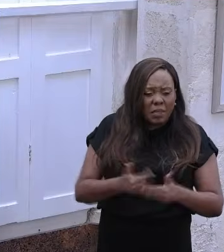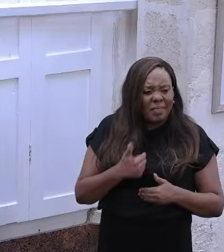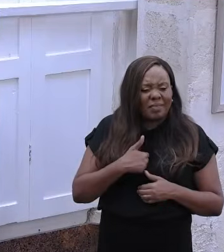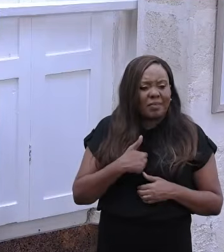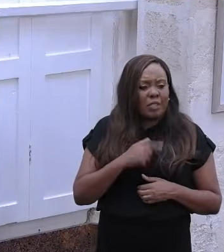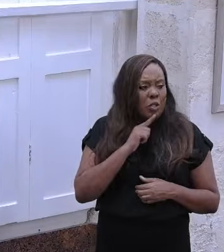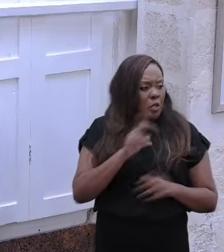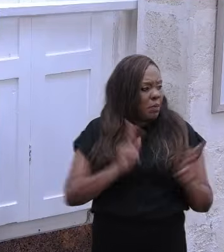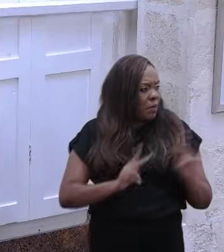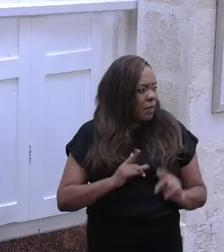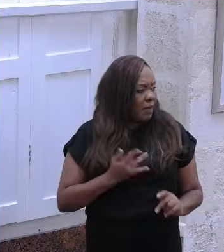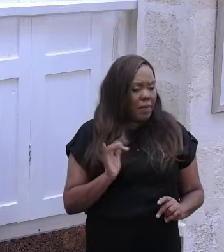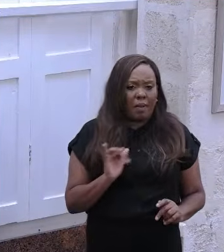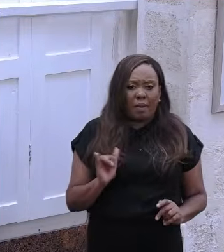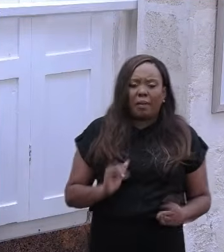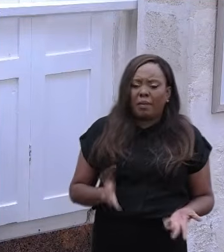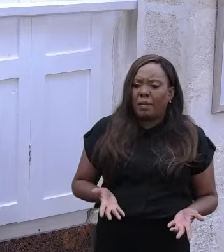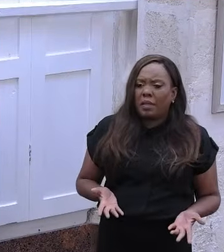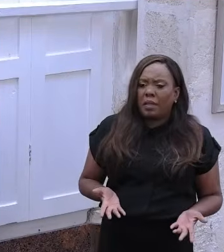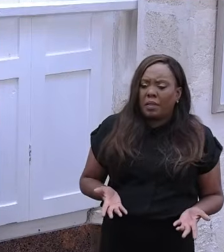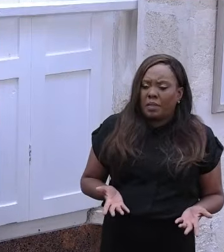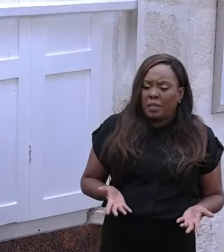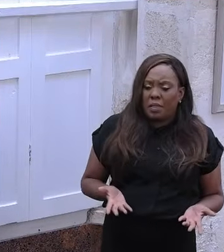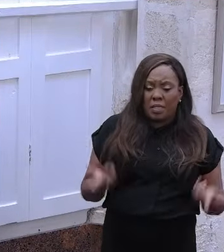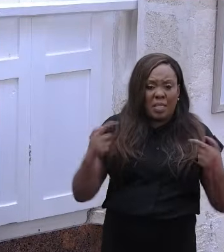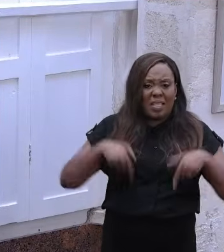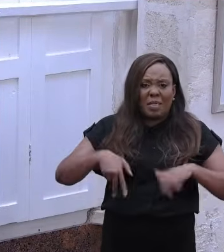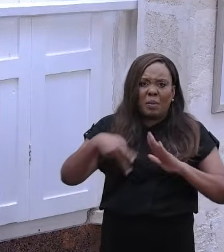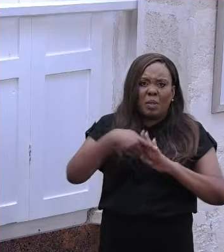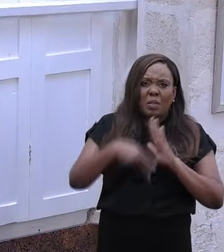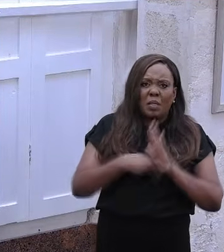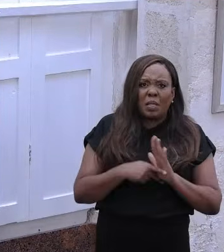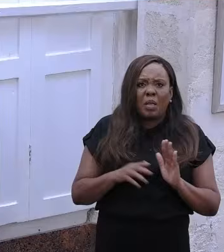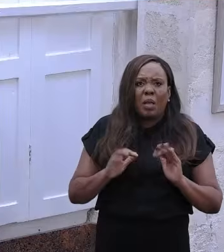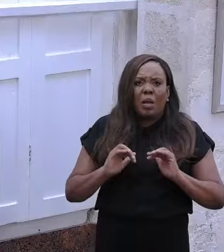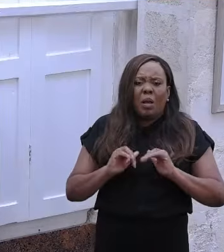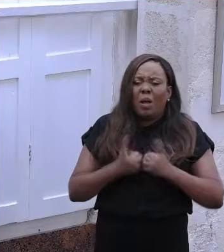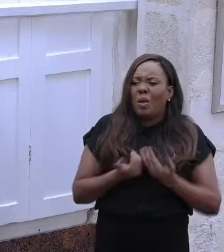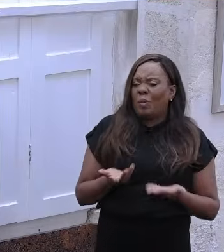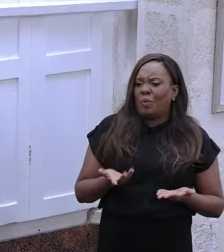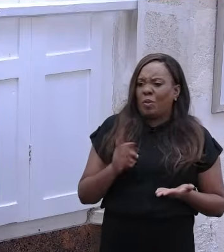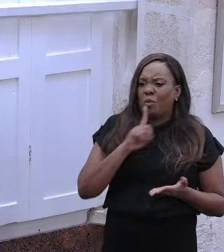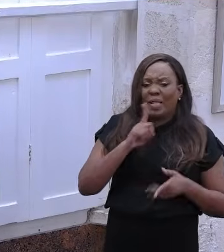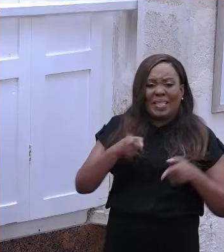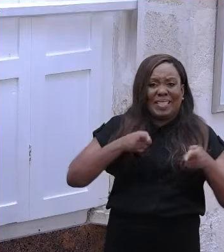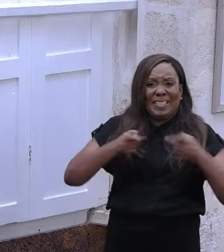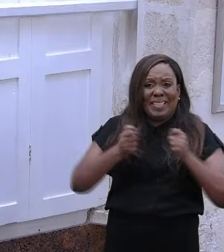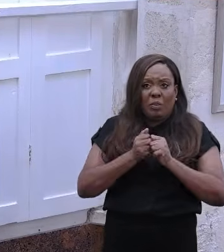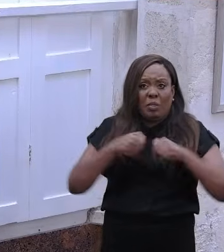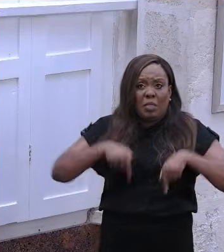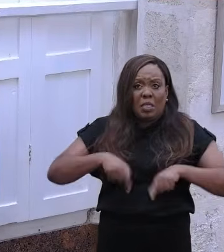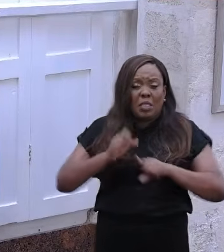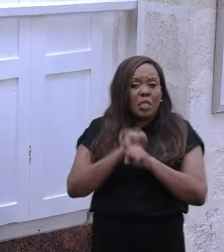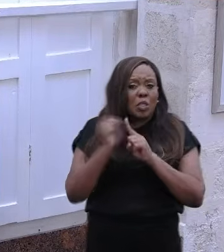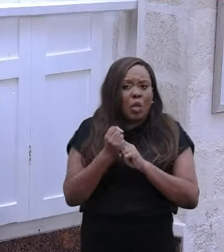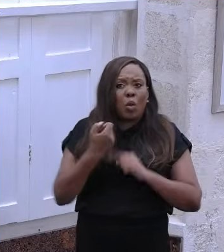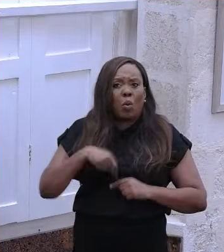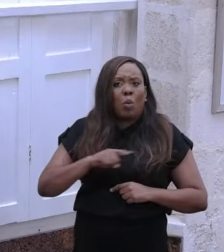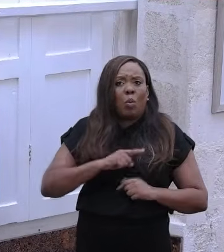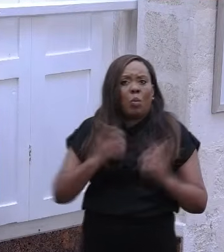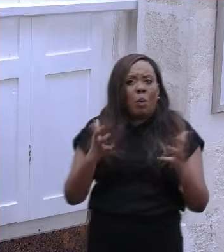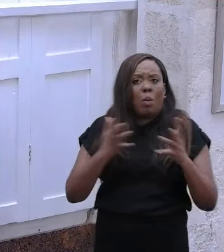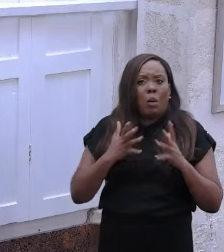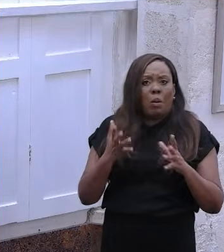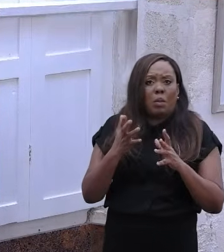mind, based on the policy, how do we not flippantly turn the thing into some kind of